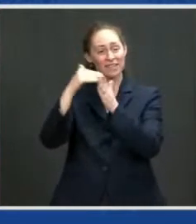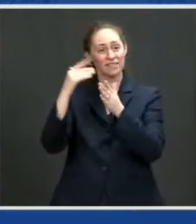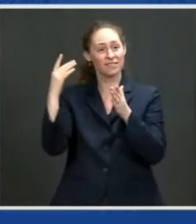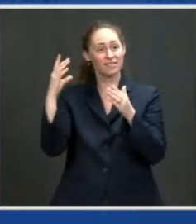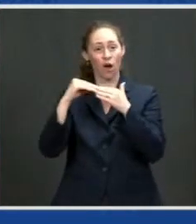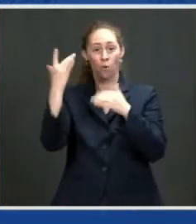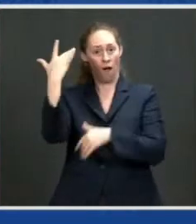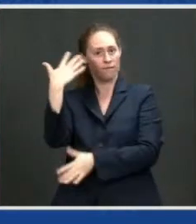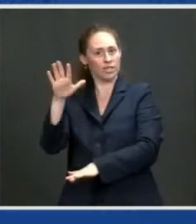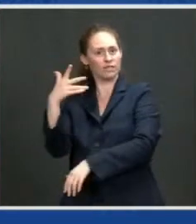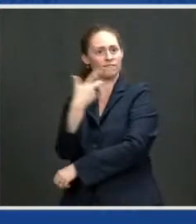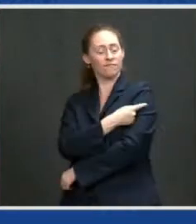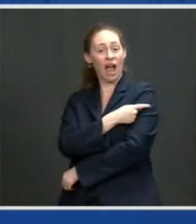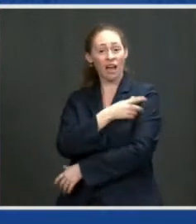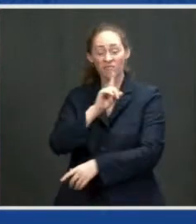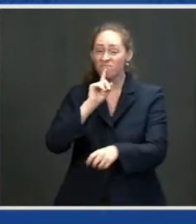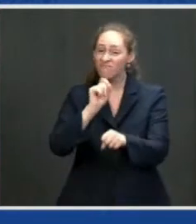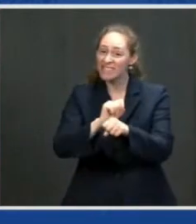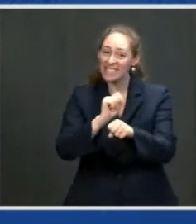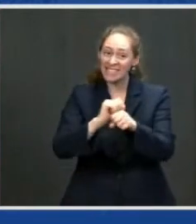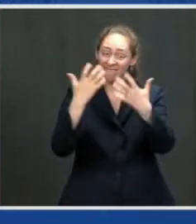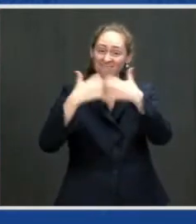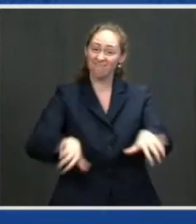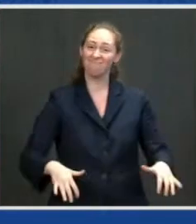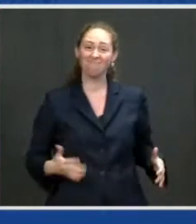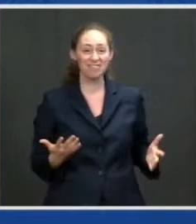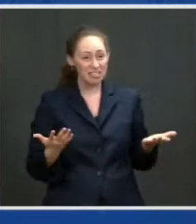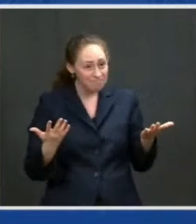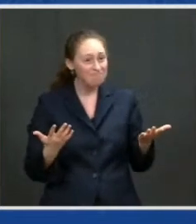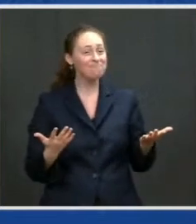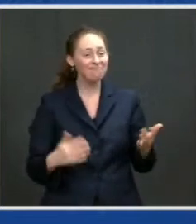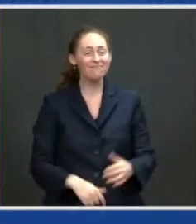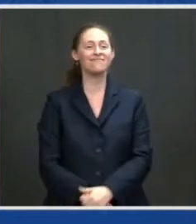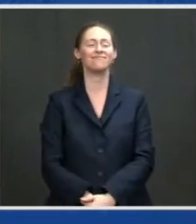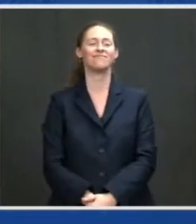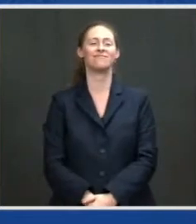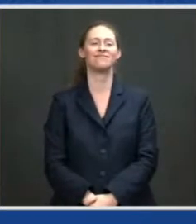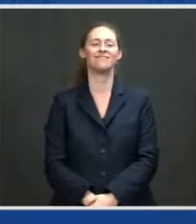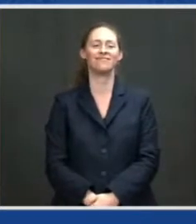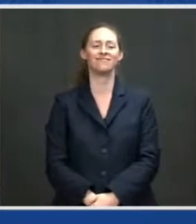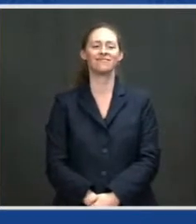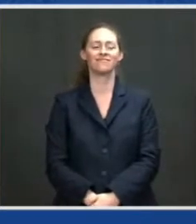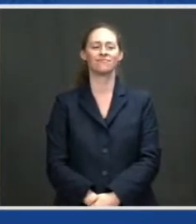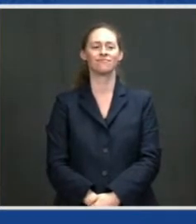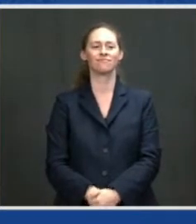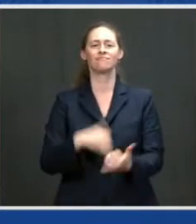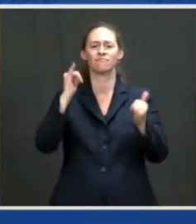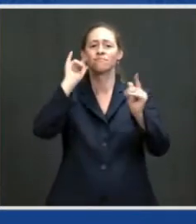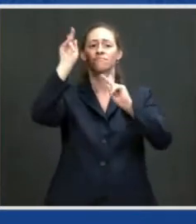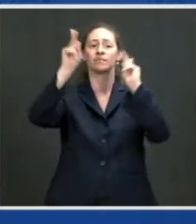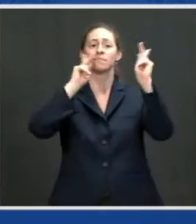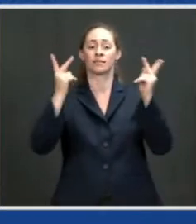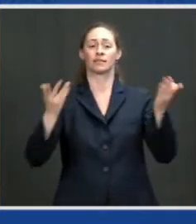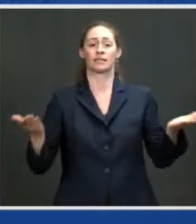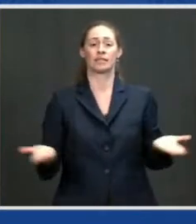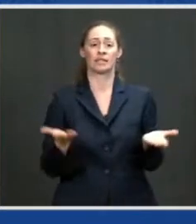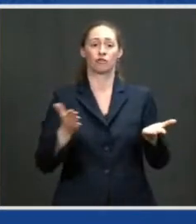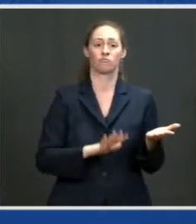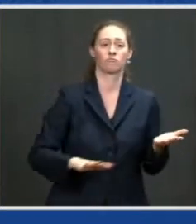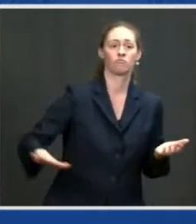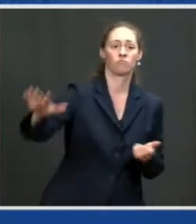working. Now 56% of Ohioans have had at least one shot. We've got to get to